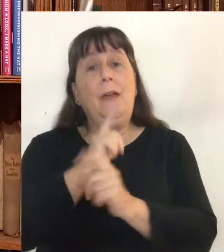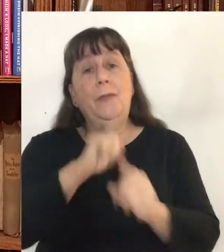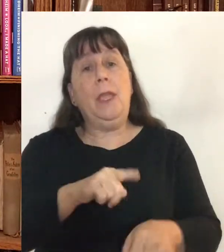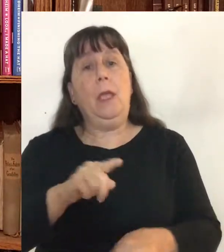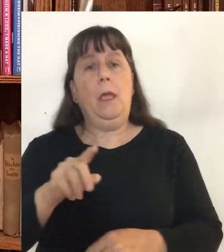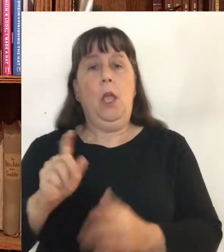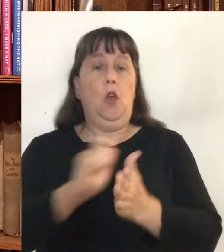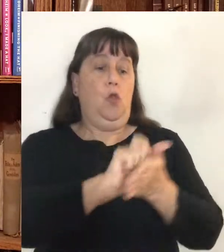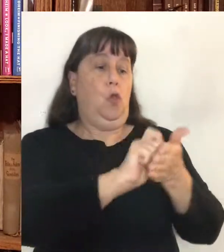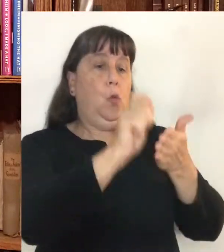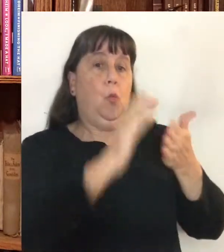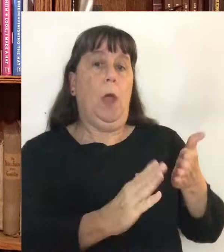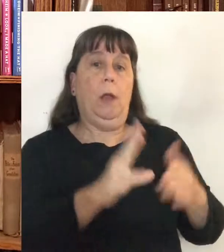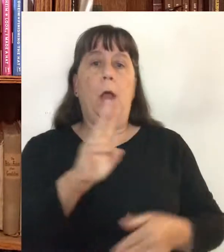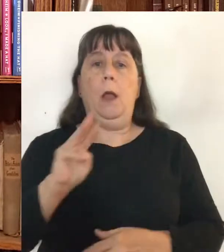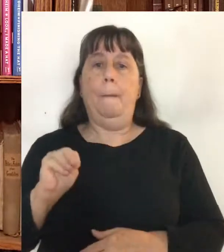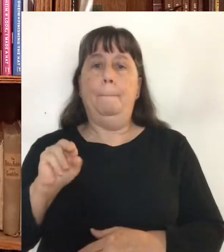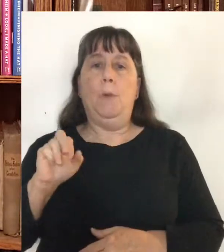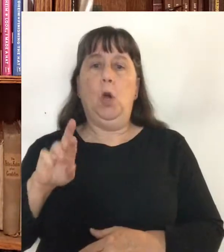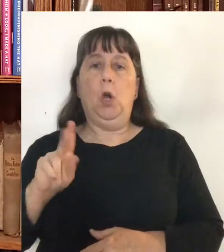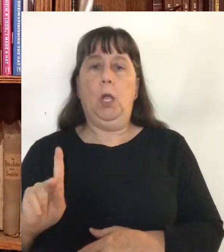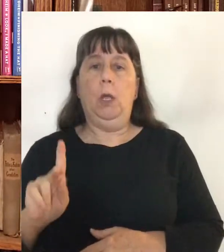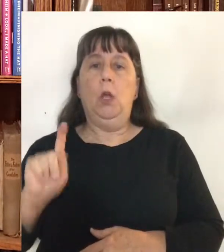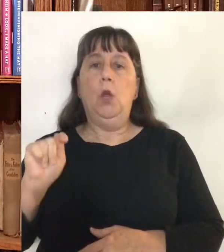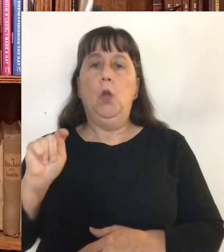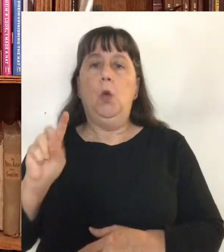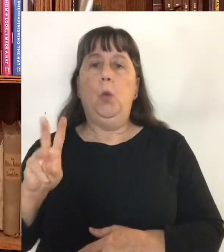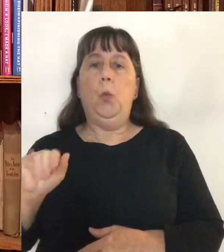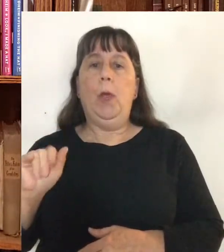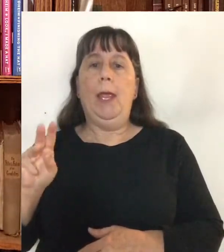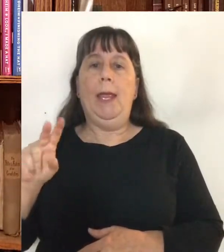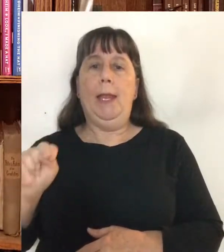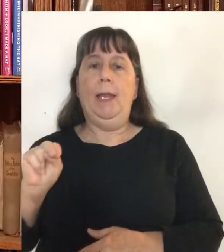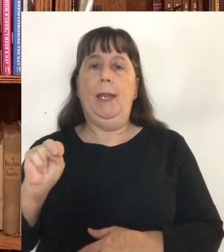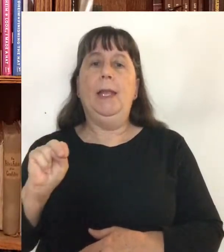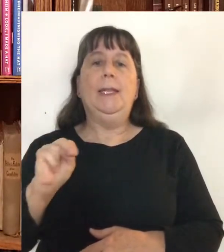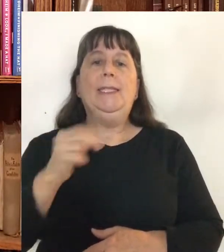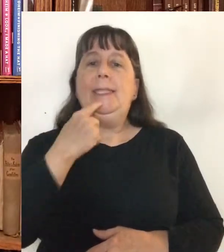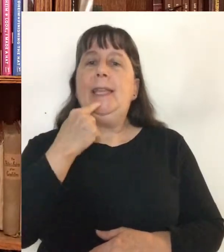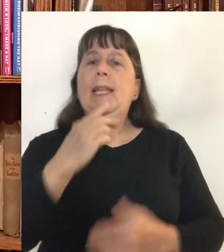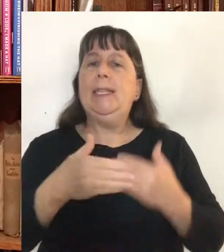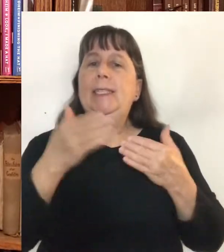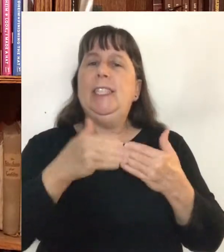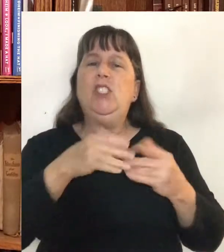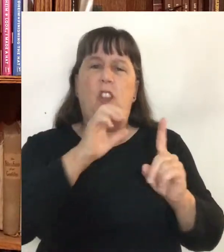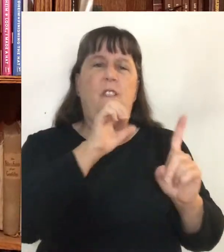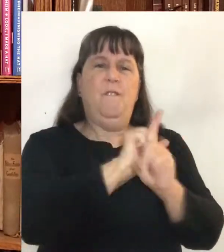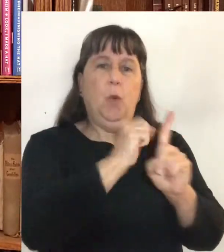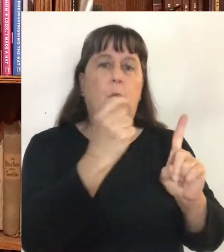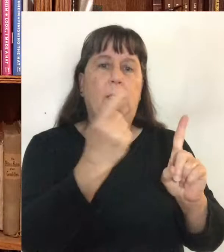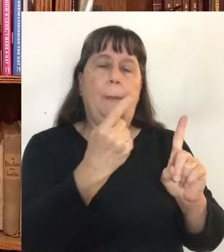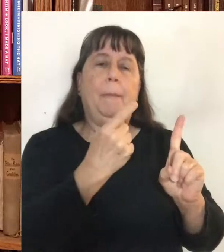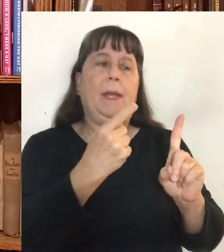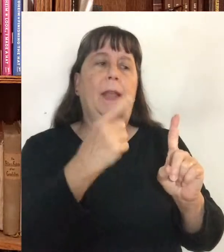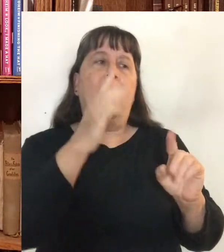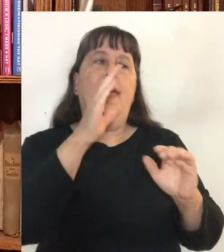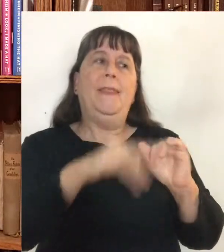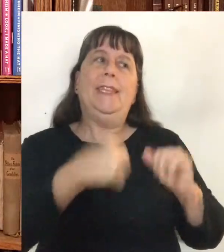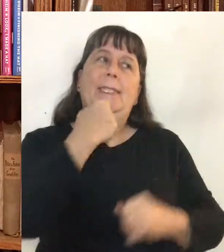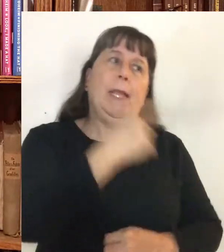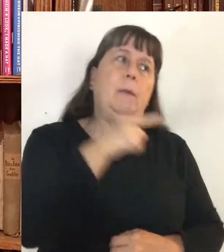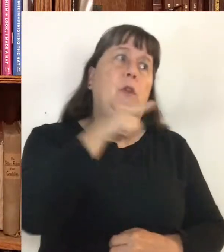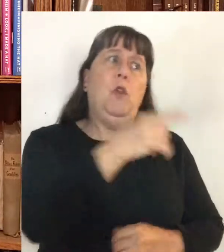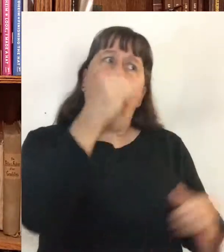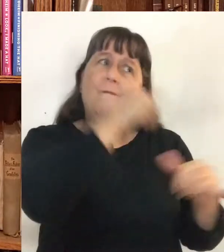Mark Twain even said it's much easier to fool somebody than to convince them that they've been fooled. So logic is not going to work. Reason